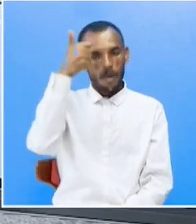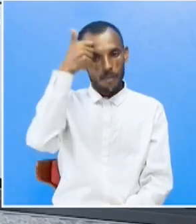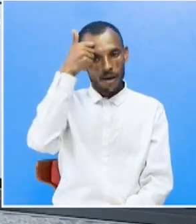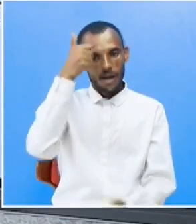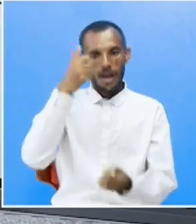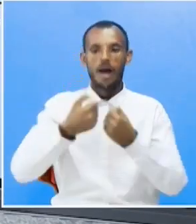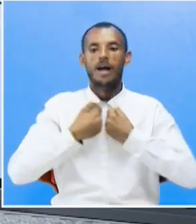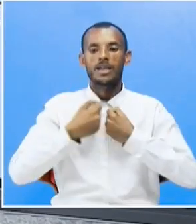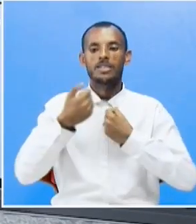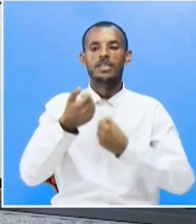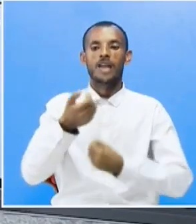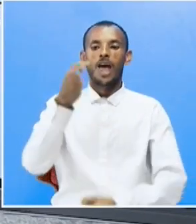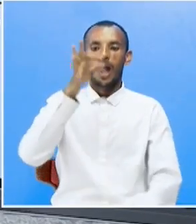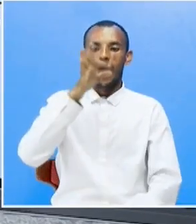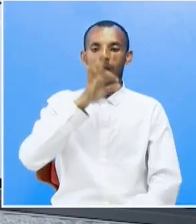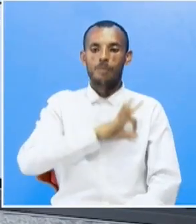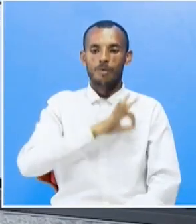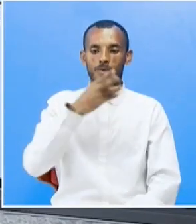a loss or a profit?